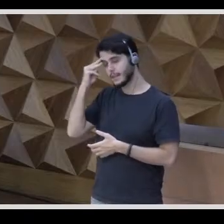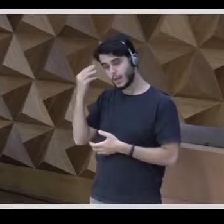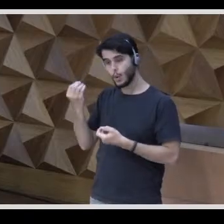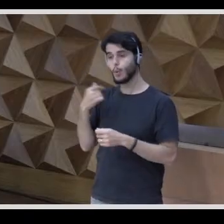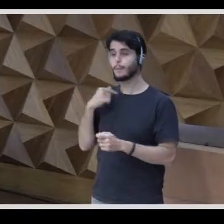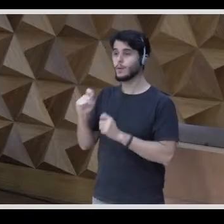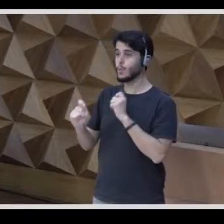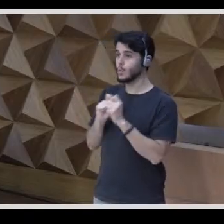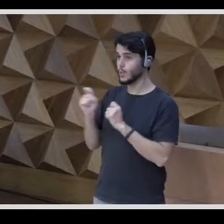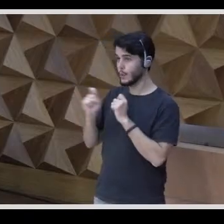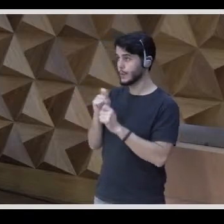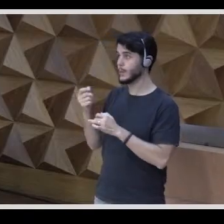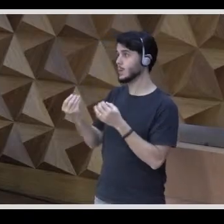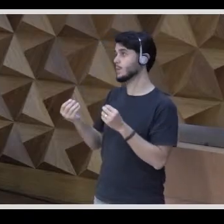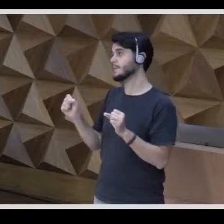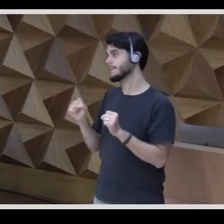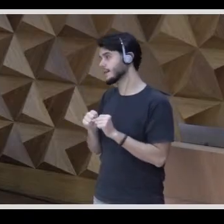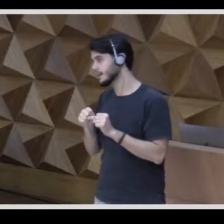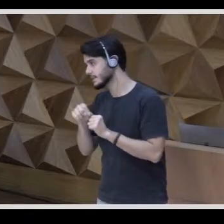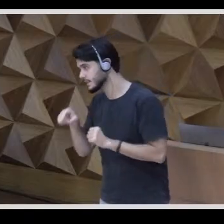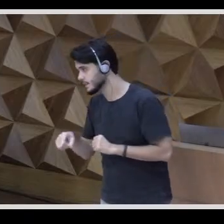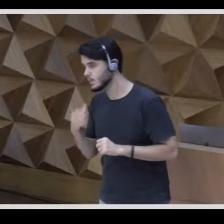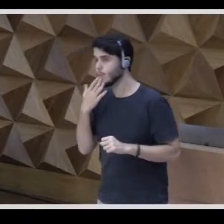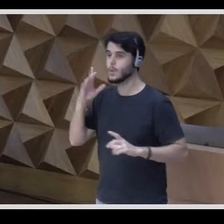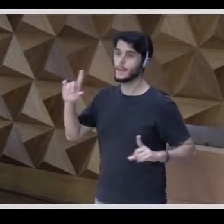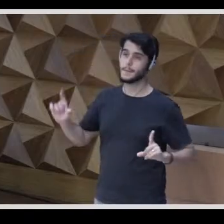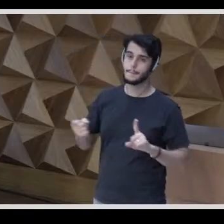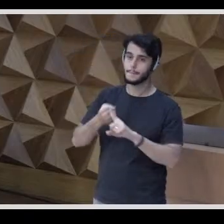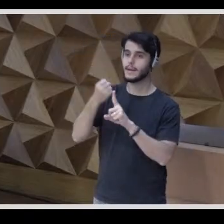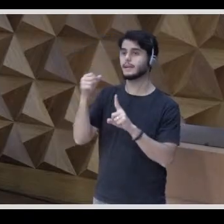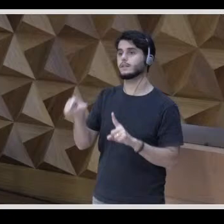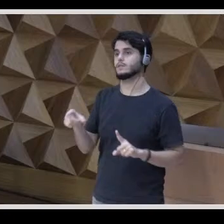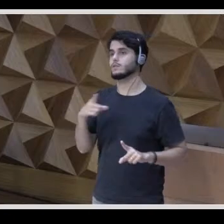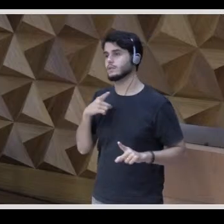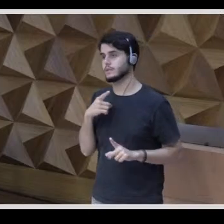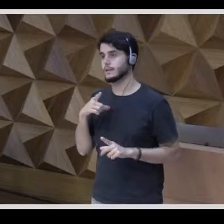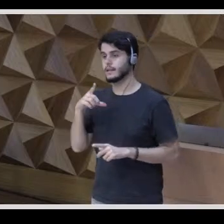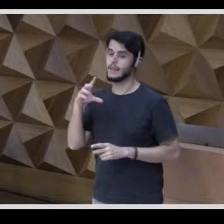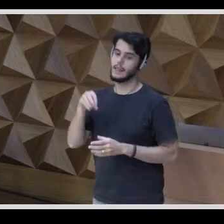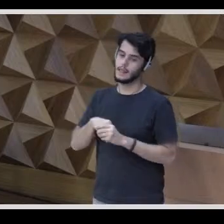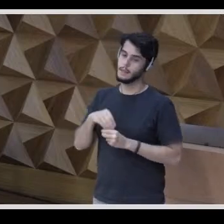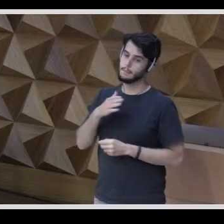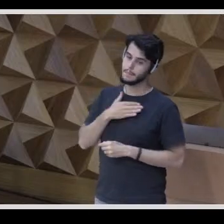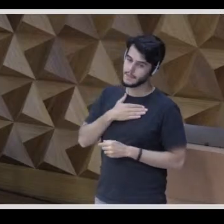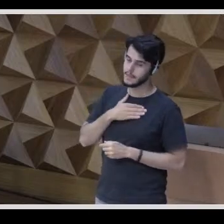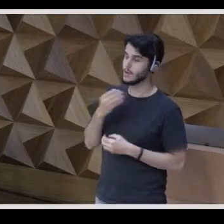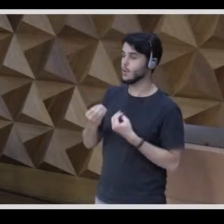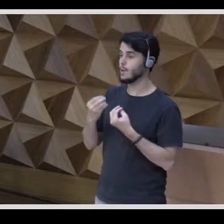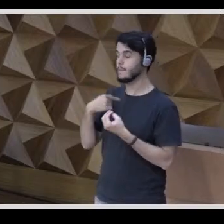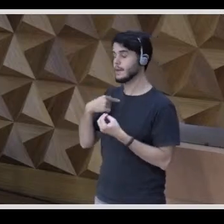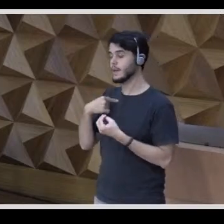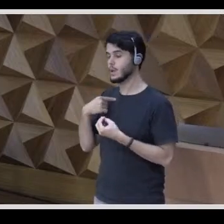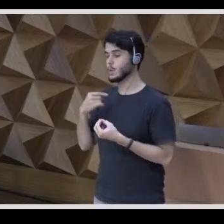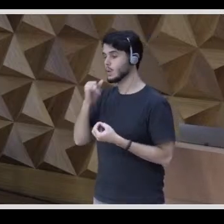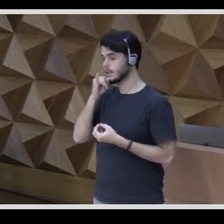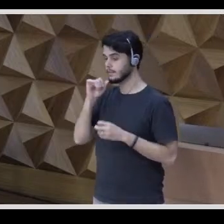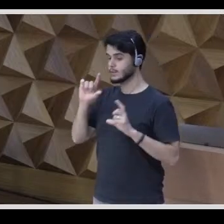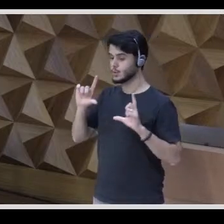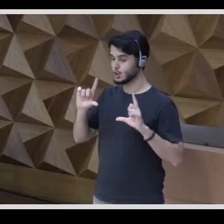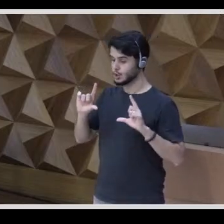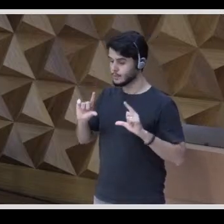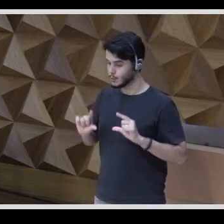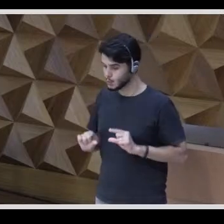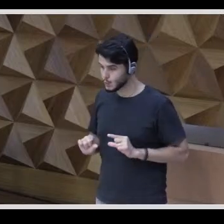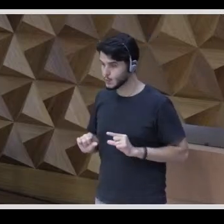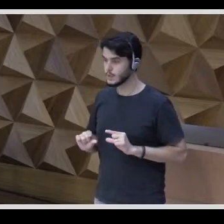parts of it are going to have on me? And how do I either turn those off or dial them down? So perhaps that's what we should be aiming for, is